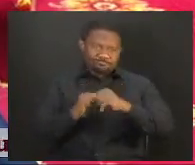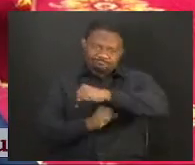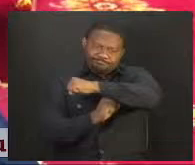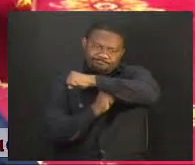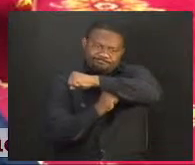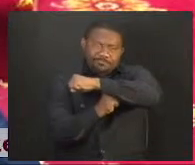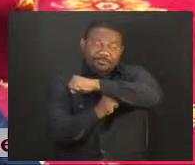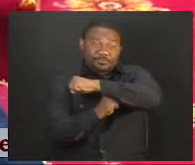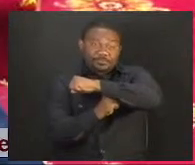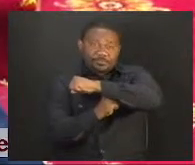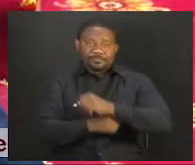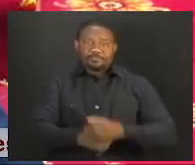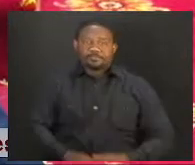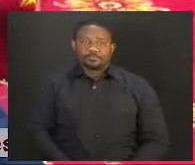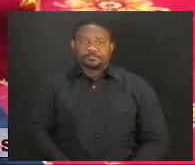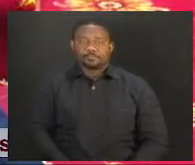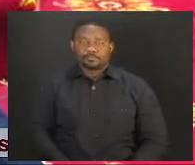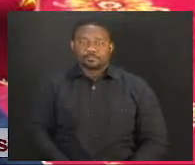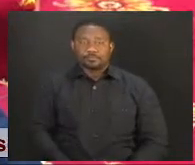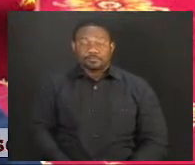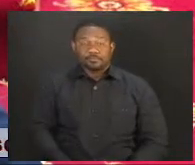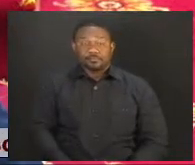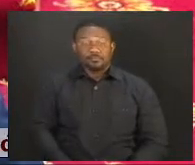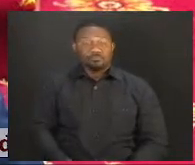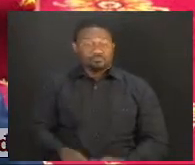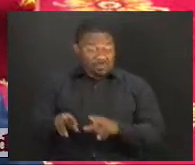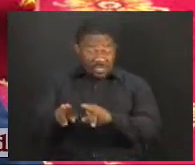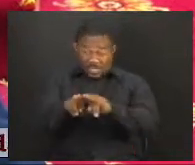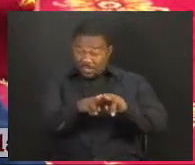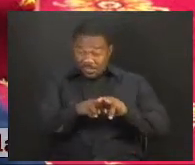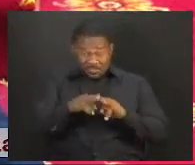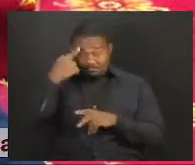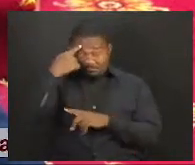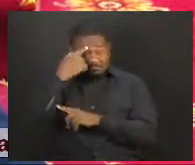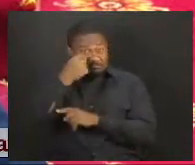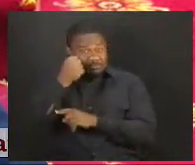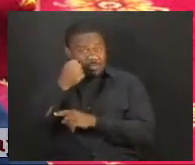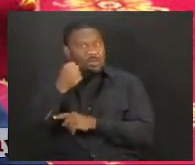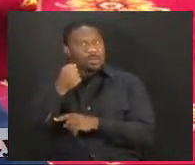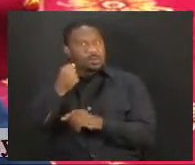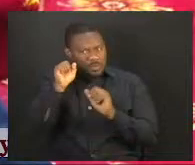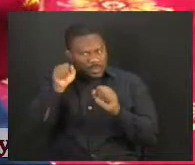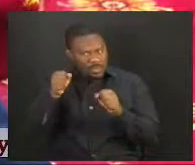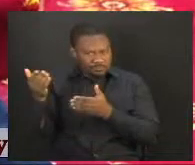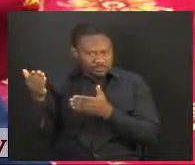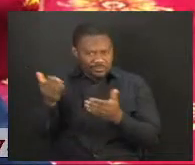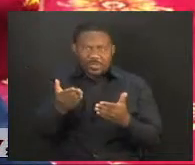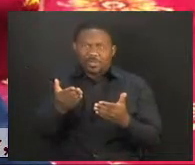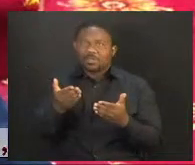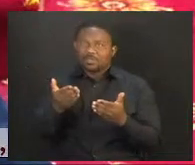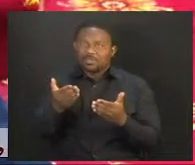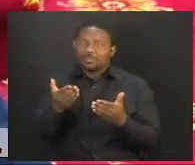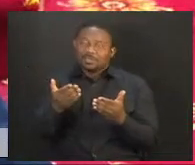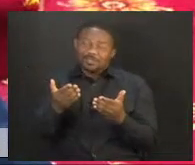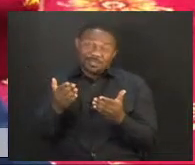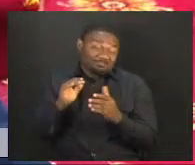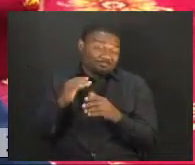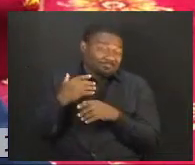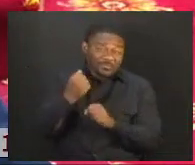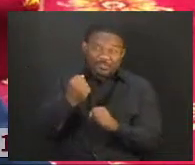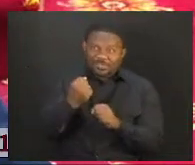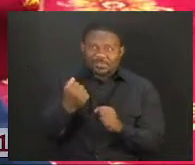opportunity. With unity and determination, we can restore faith in our economy, foster